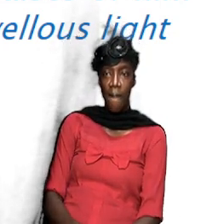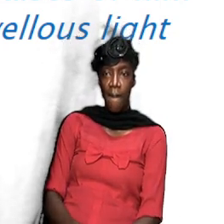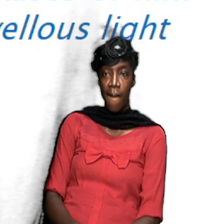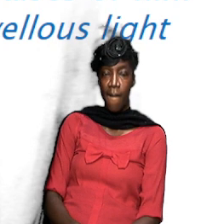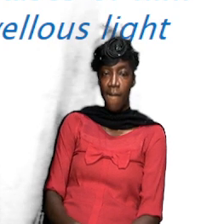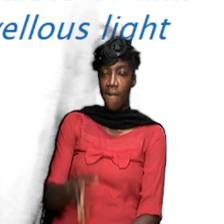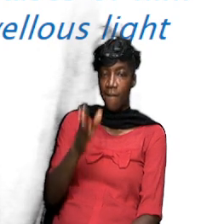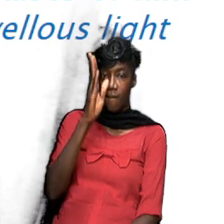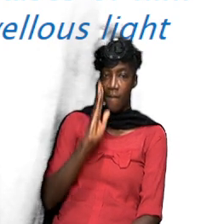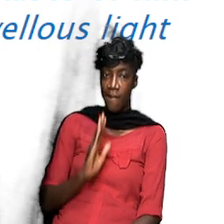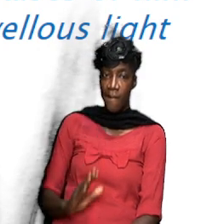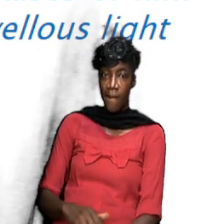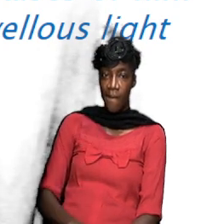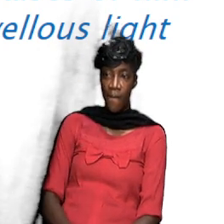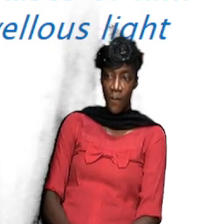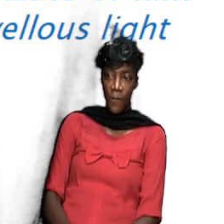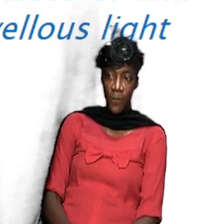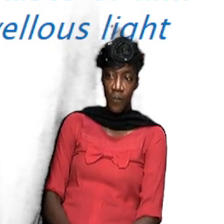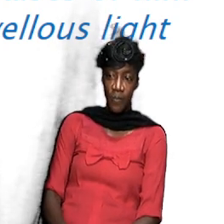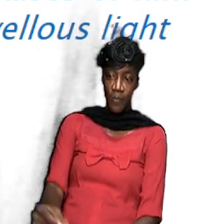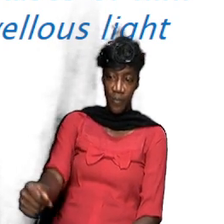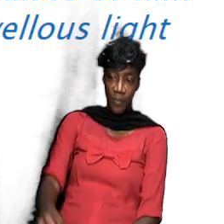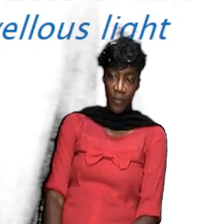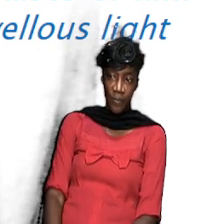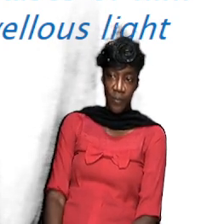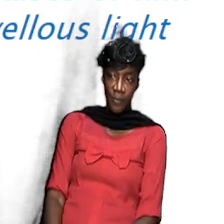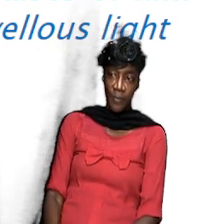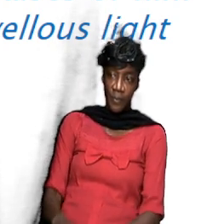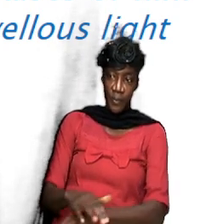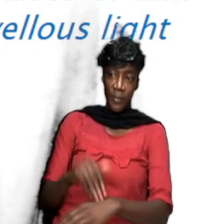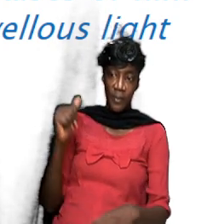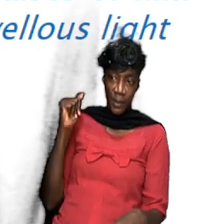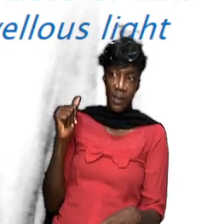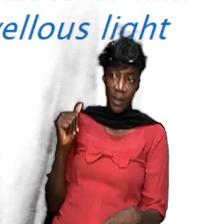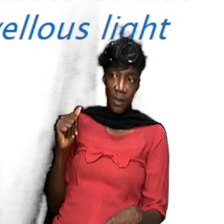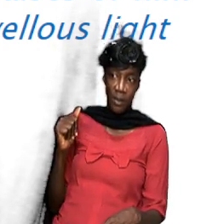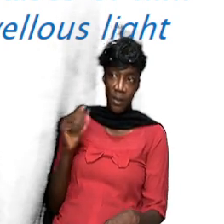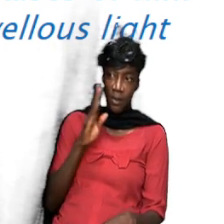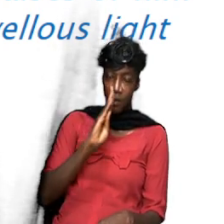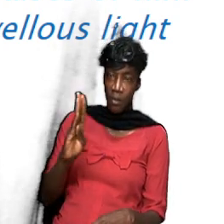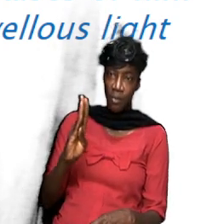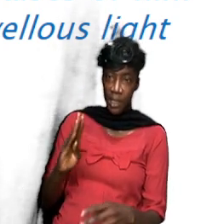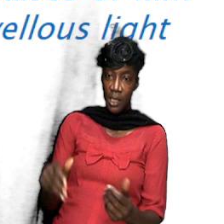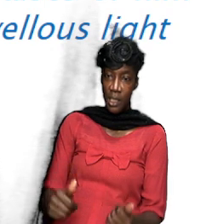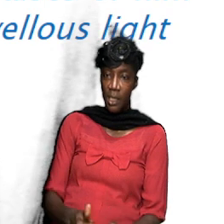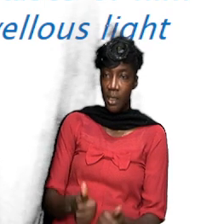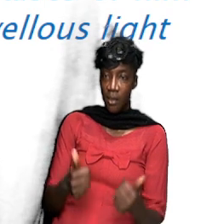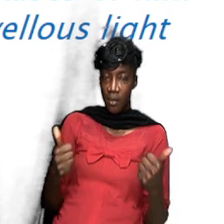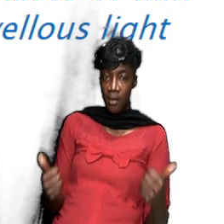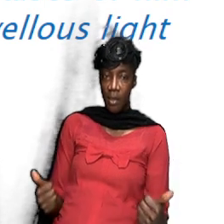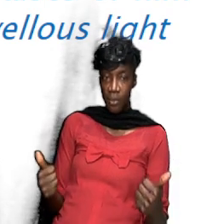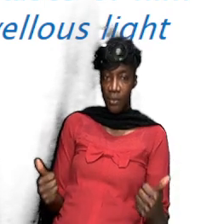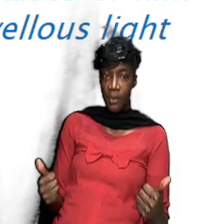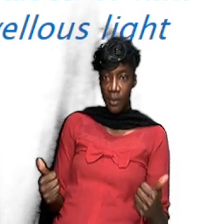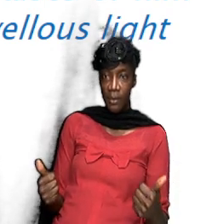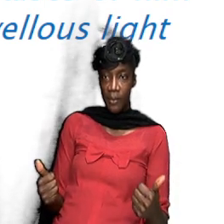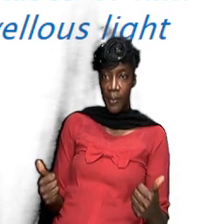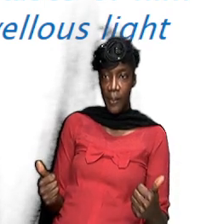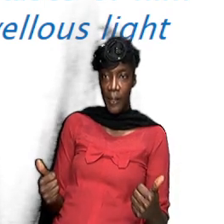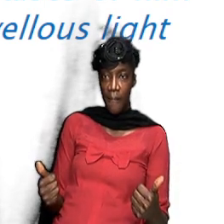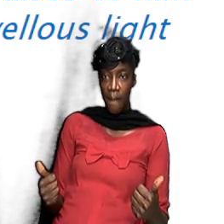So God calls us. God calls us to be separate.